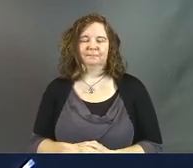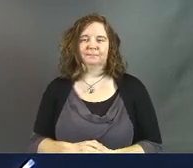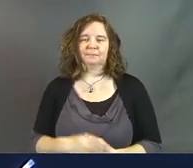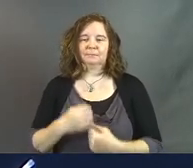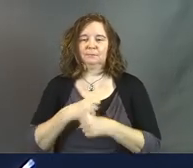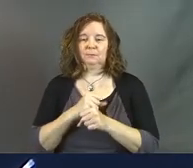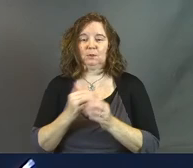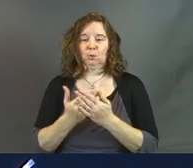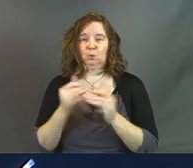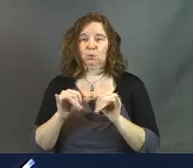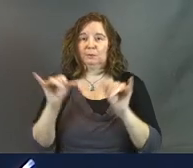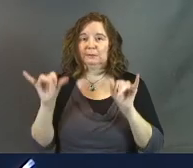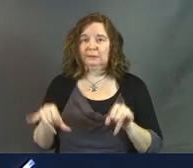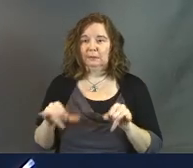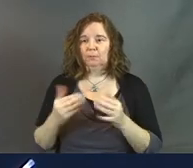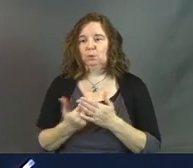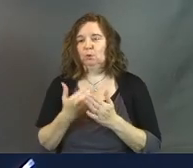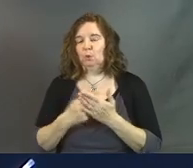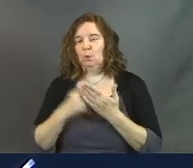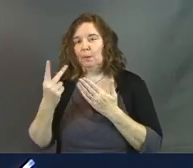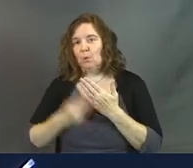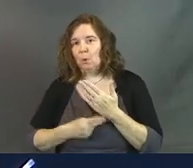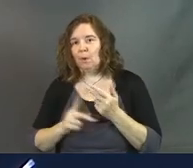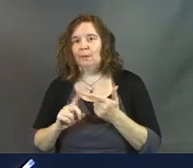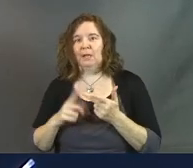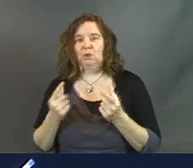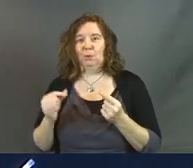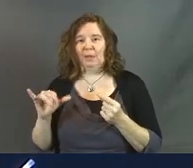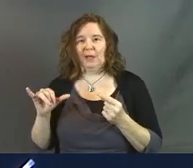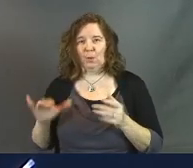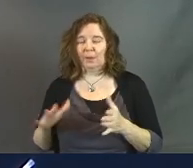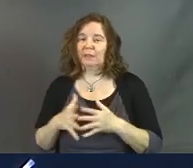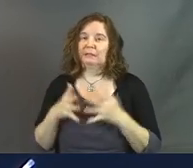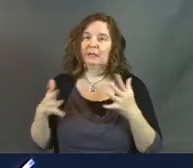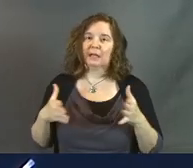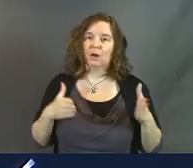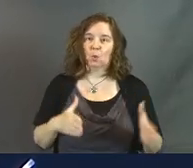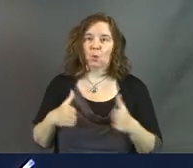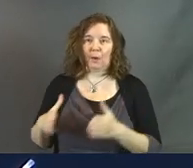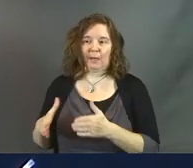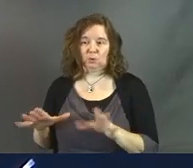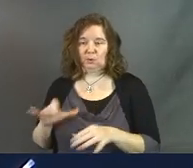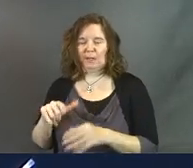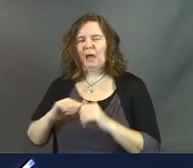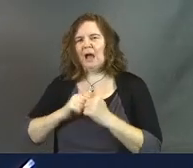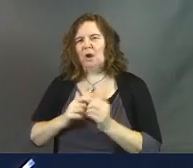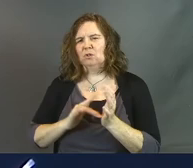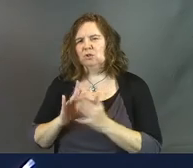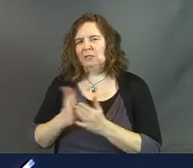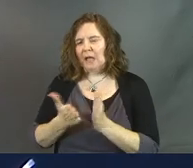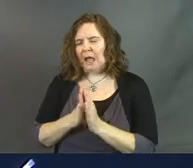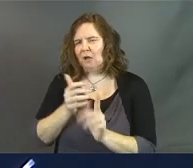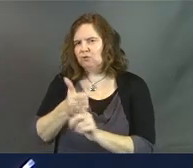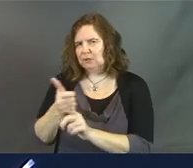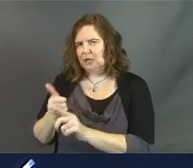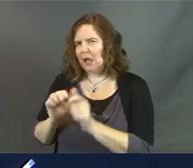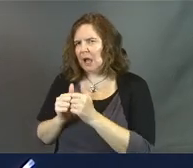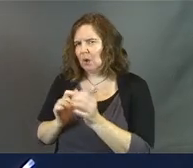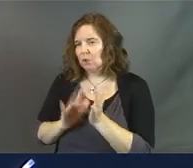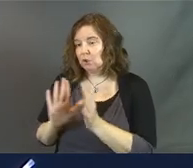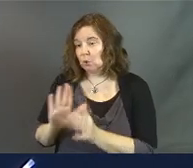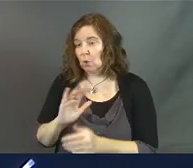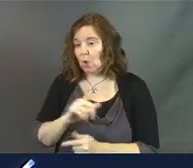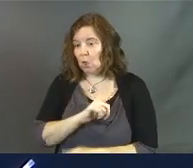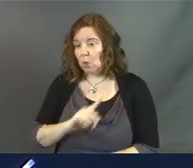And let's create some new systems, and let's create some new programs, and let's do it that way. There's a lot of ways to go about this. How did Jesus, ask yourself, how did